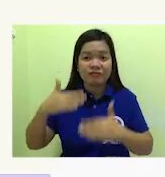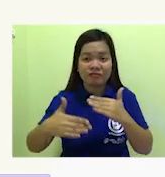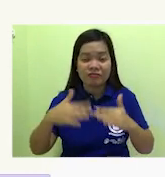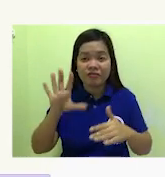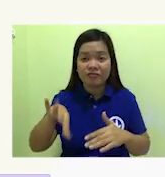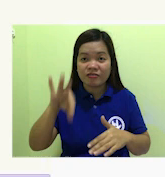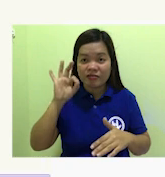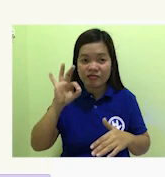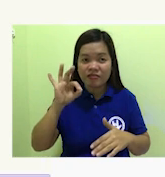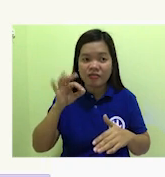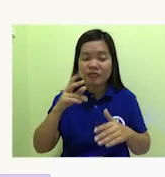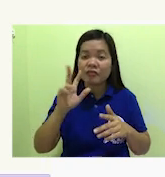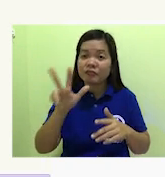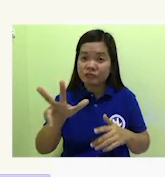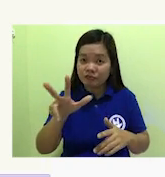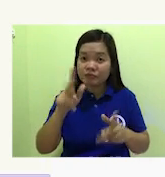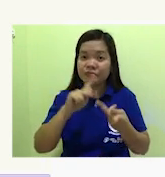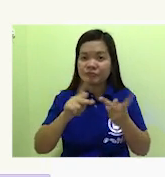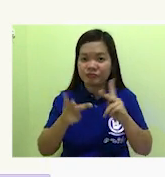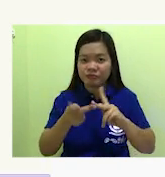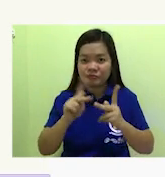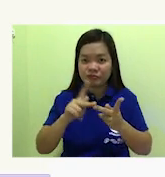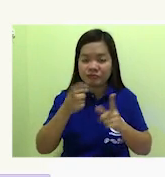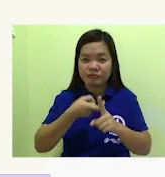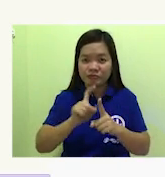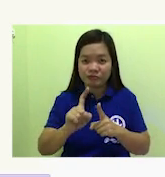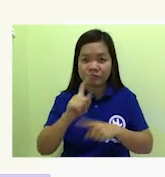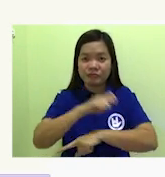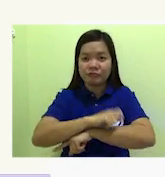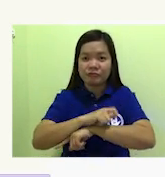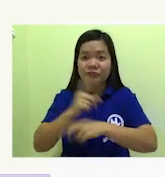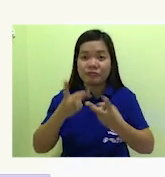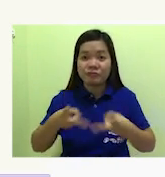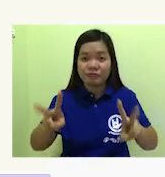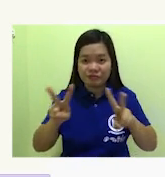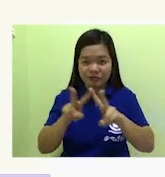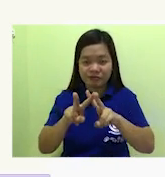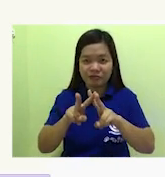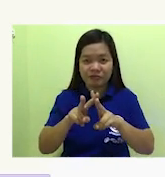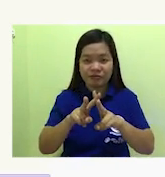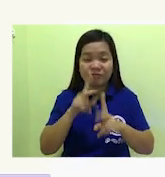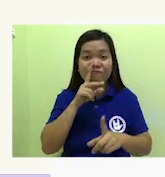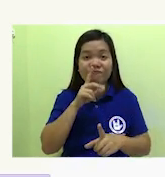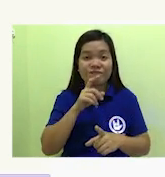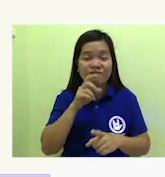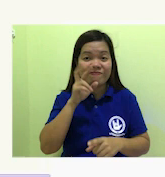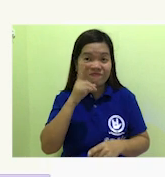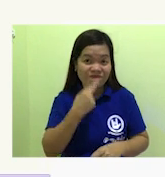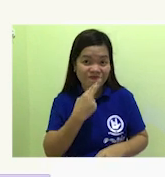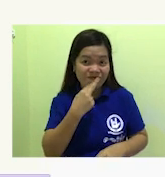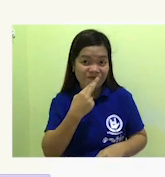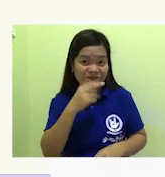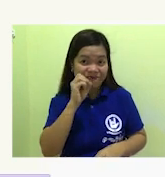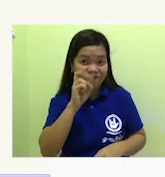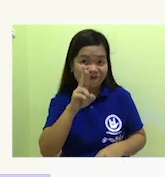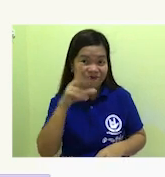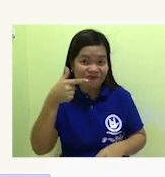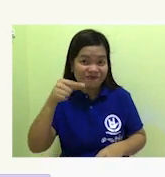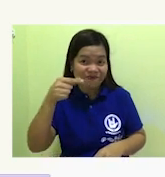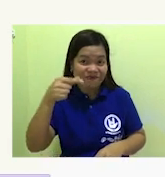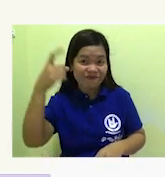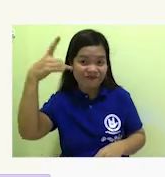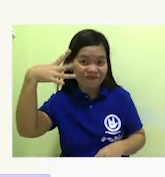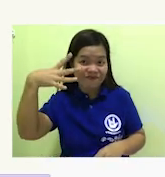first step to do is to select three ordered pairs from the table of values. Is it red light